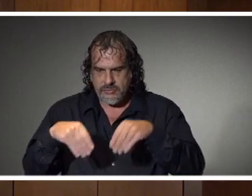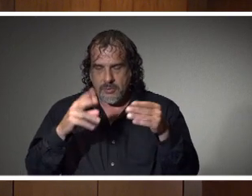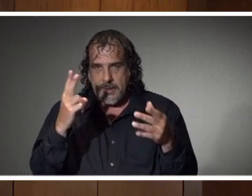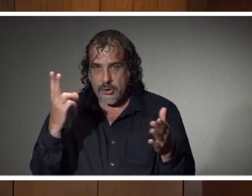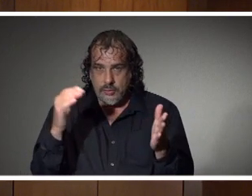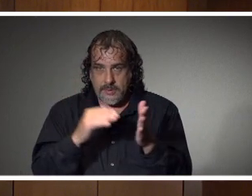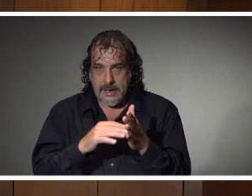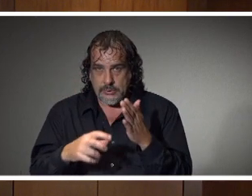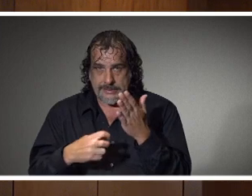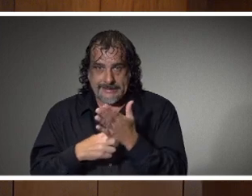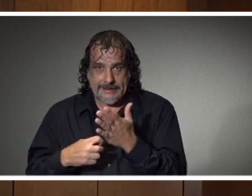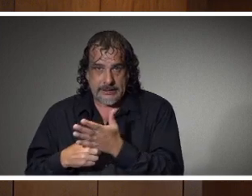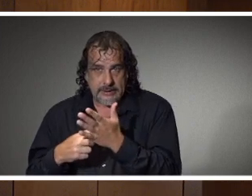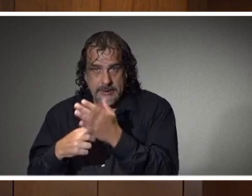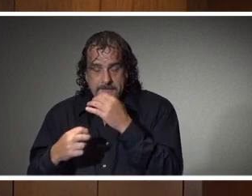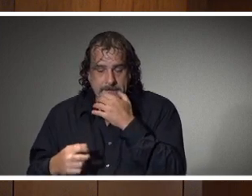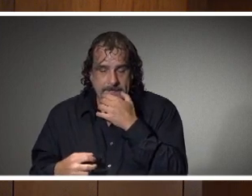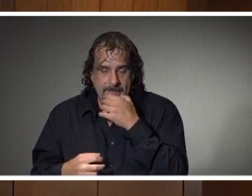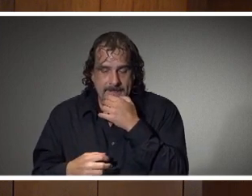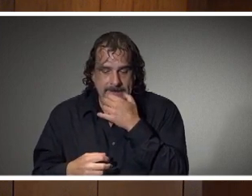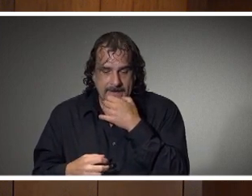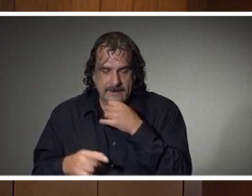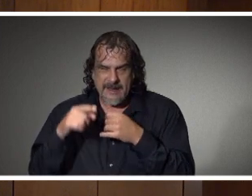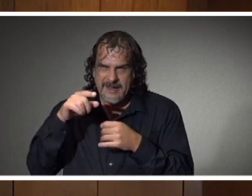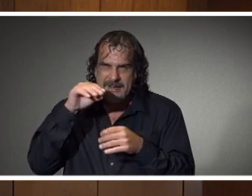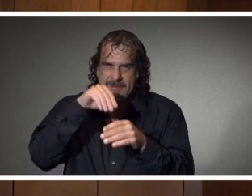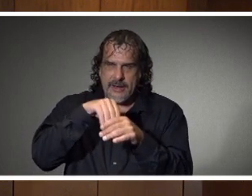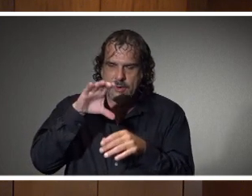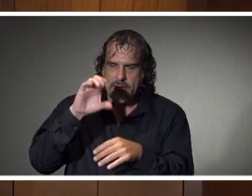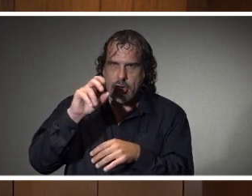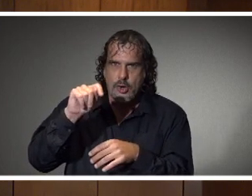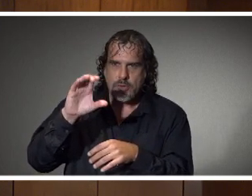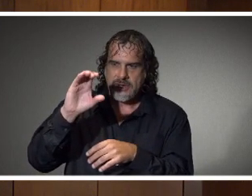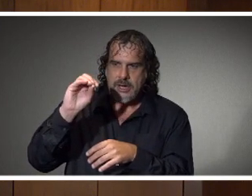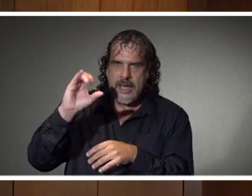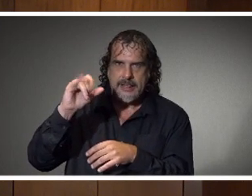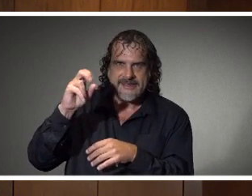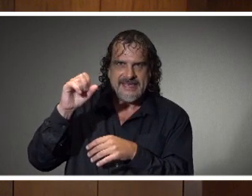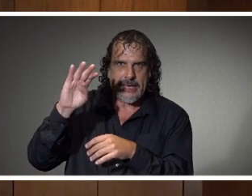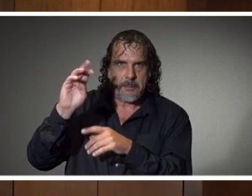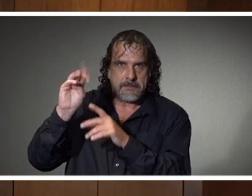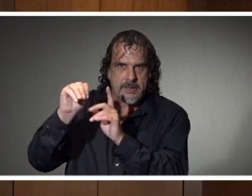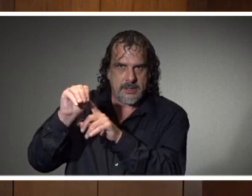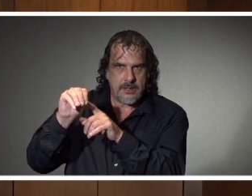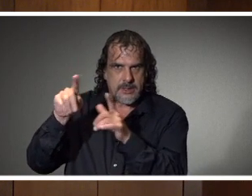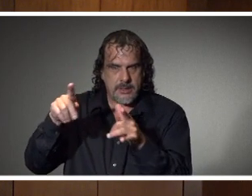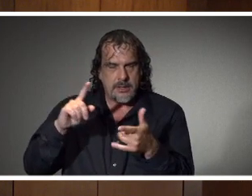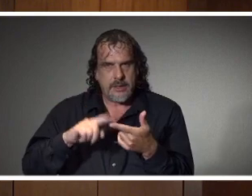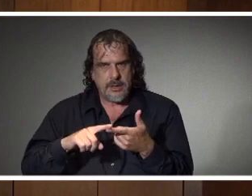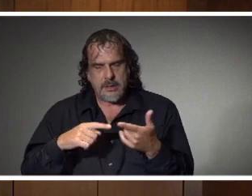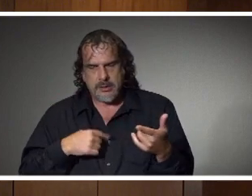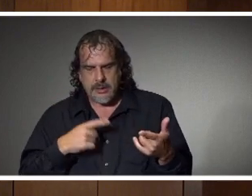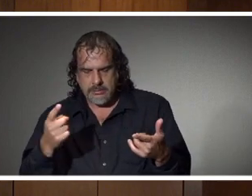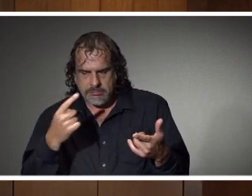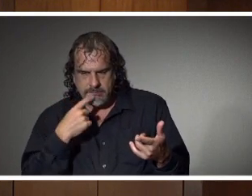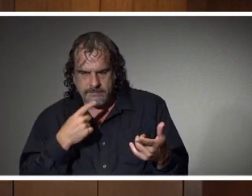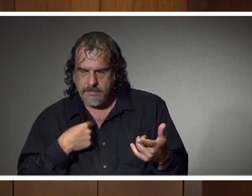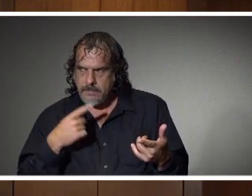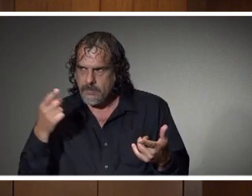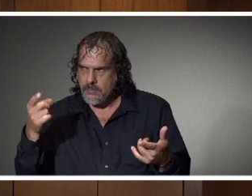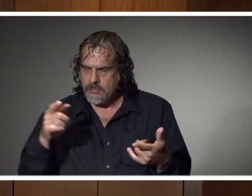tickets at the Florida Coast Coliseum event tomorrow. Can you kind of express to me your thoughts on it?